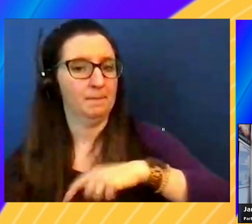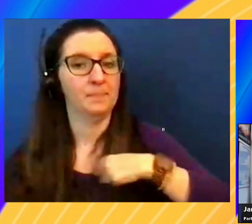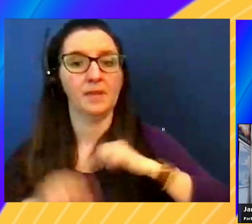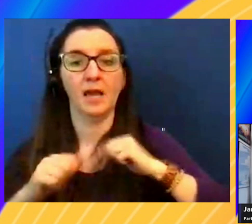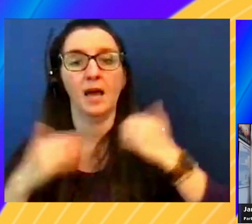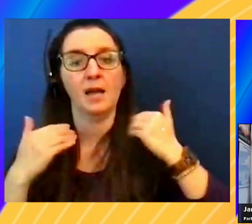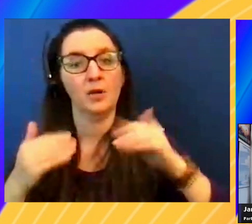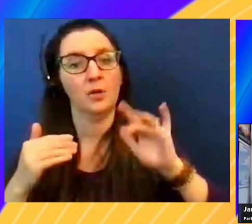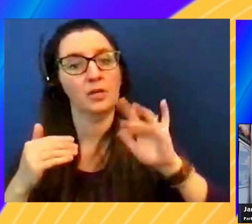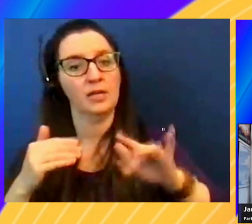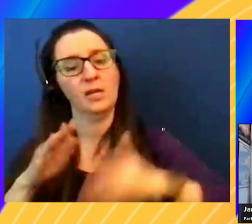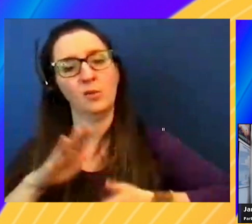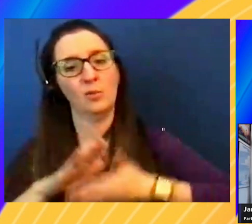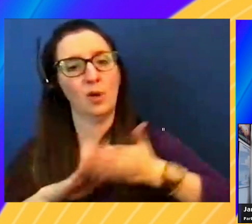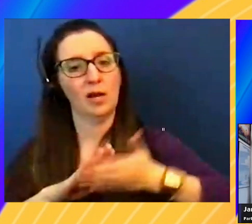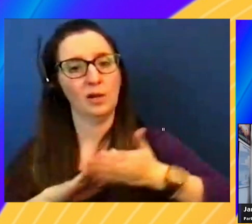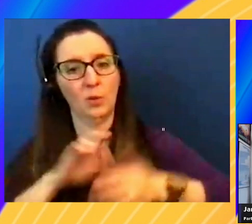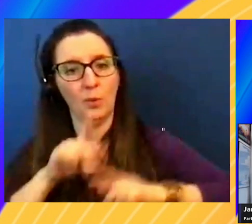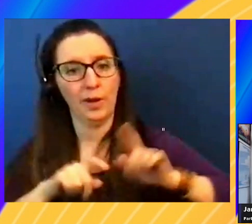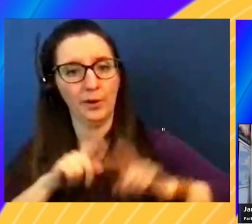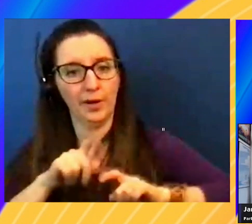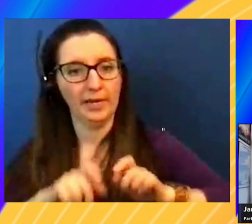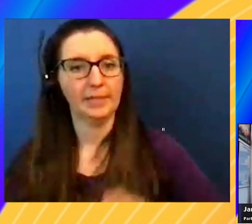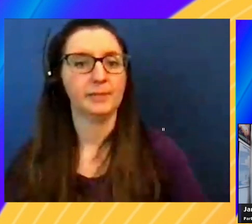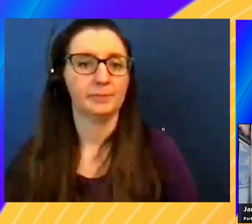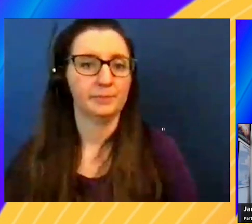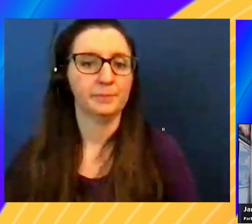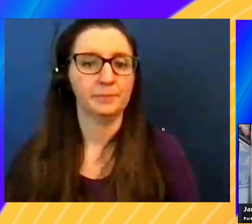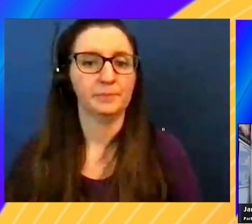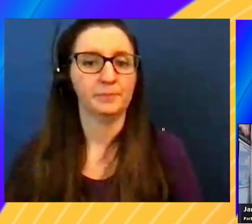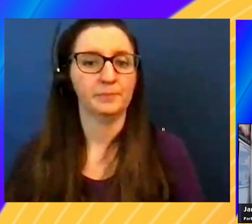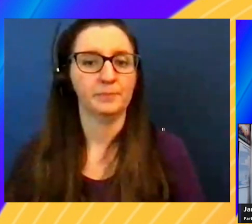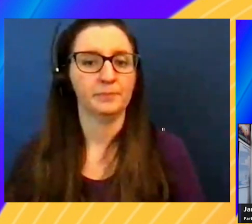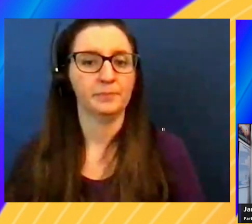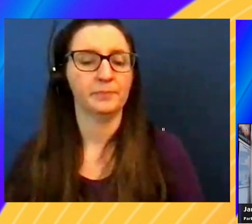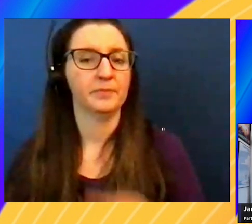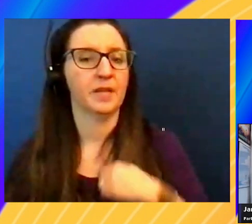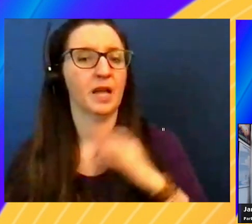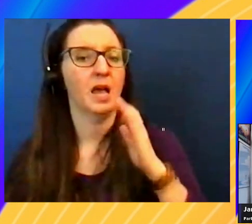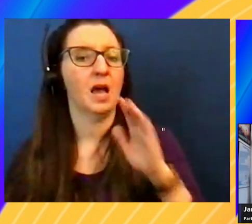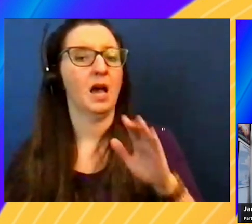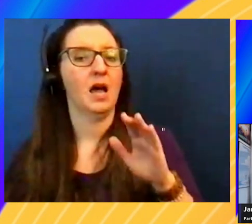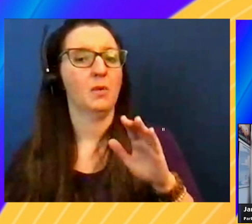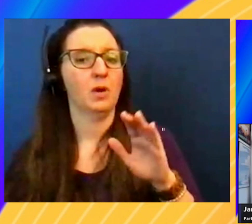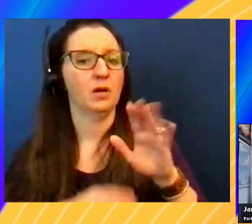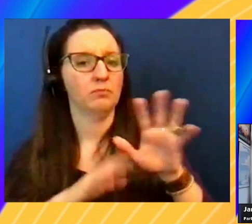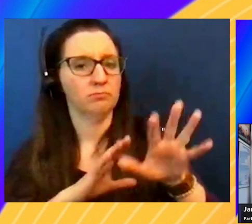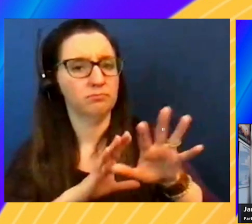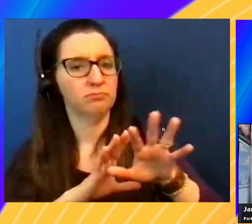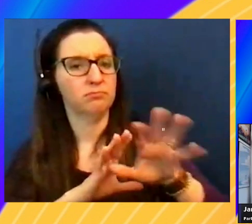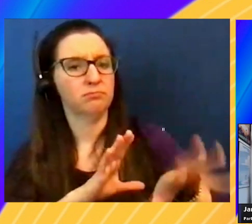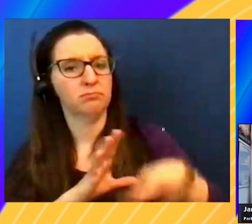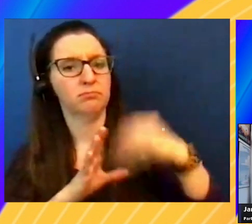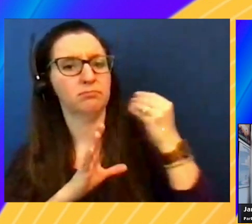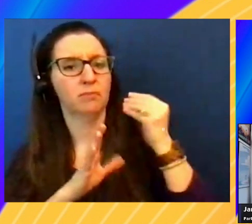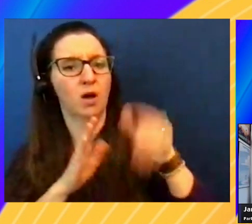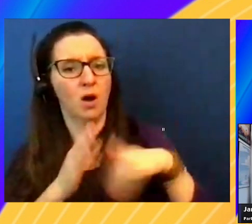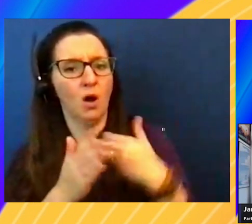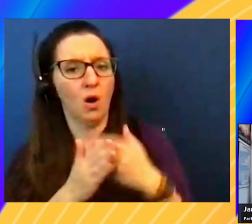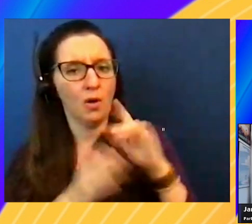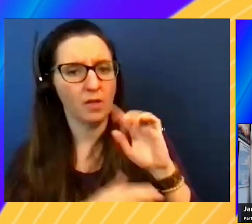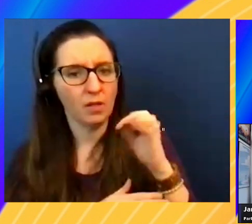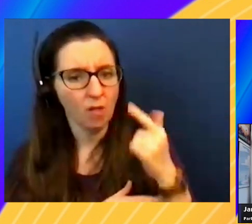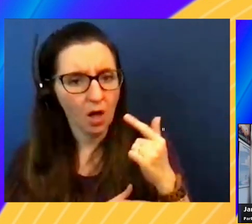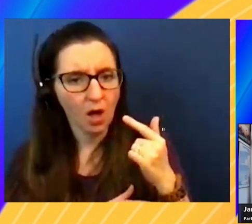Run Query. From here, I'll be pulling all the log data, and I can further dive into my logs and be able to find root